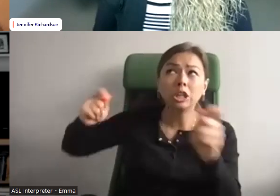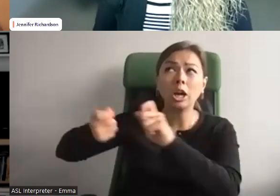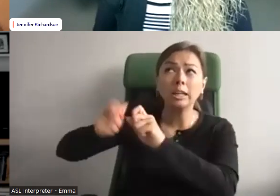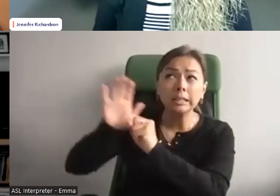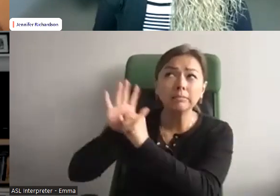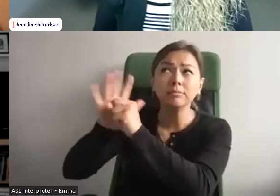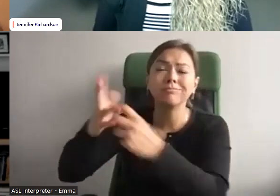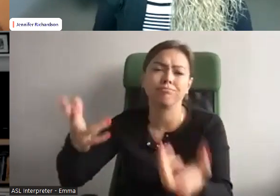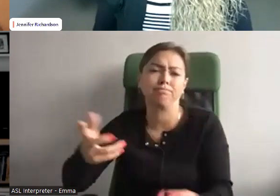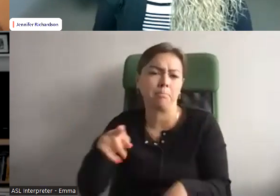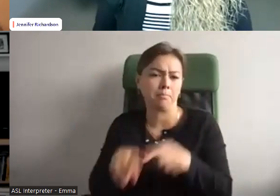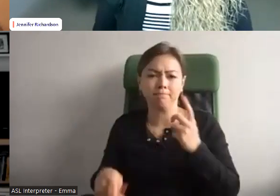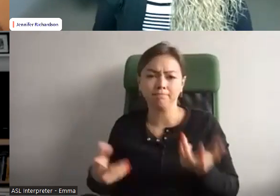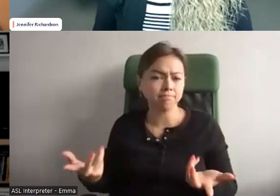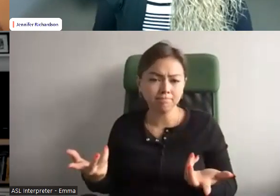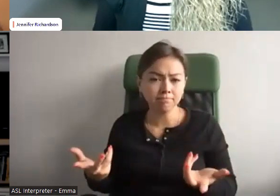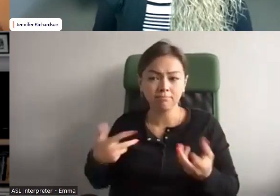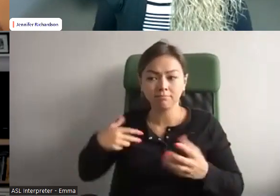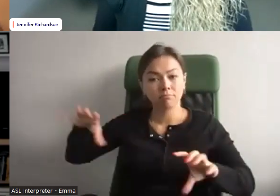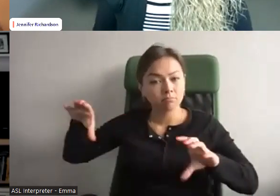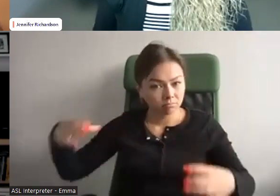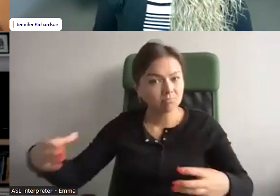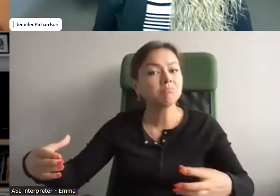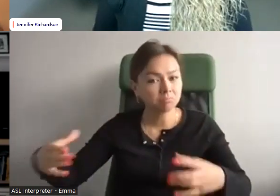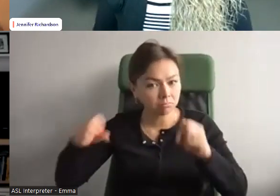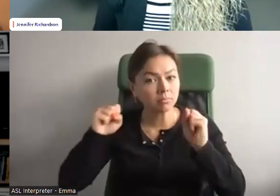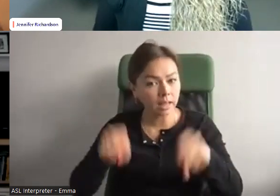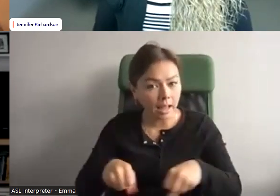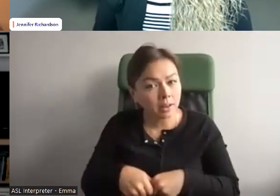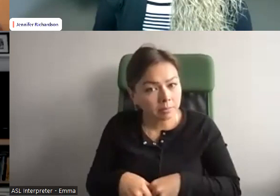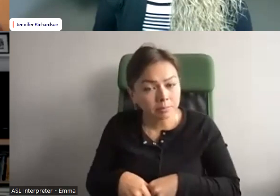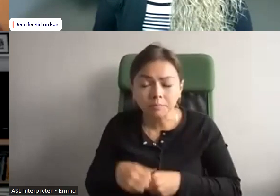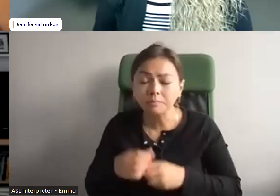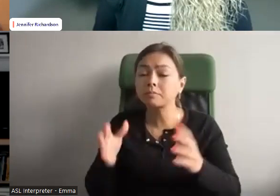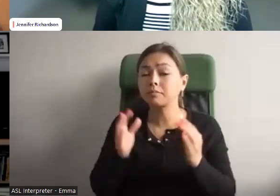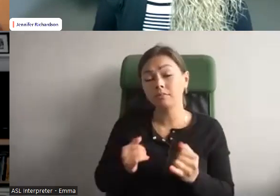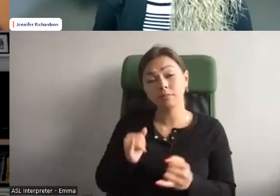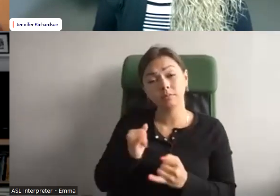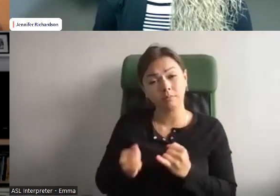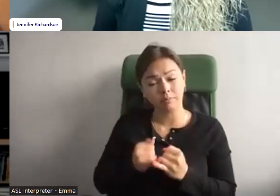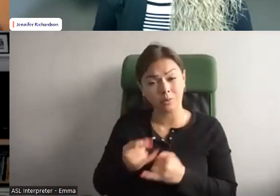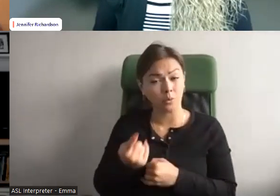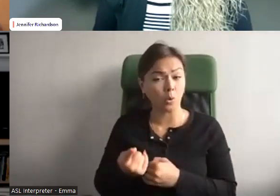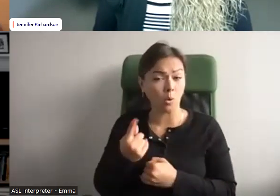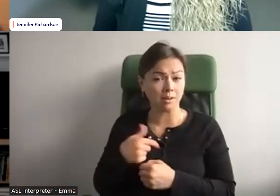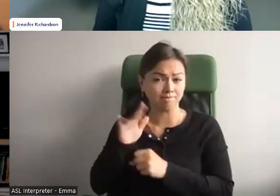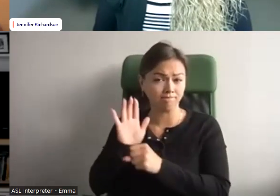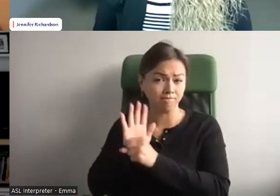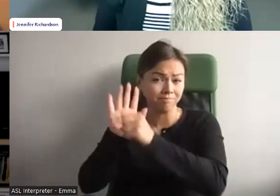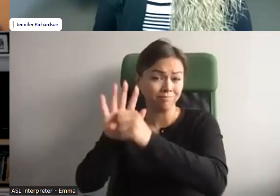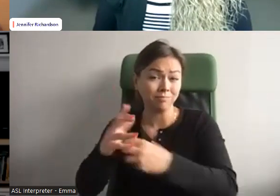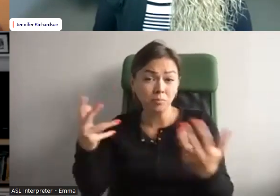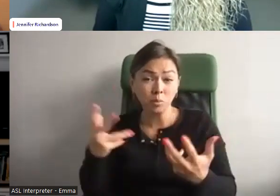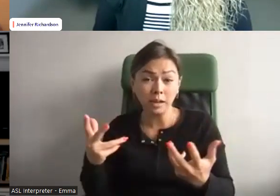And finally, I would say that one of the things that I've been advocating for really strongly is a cutoff on